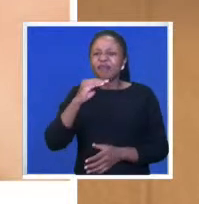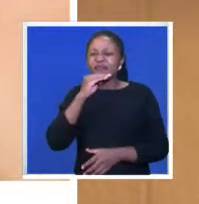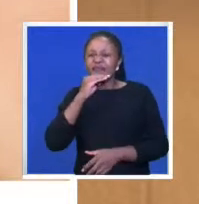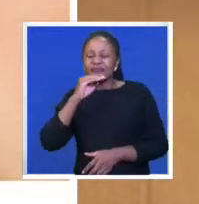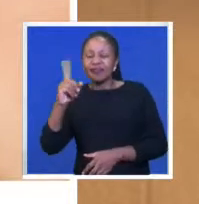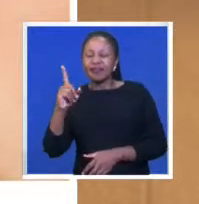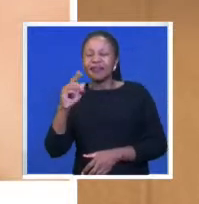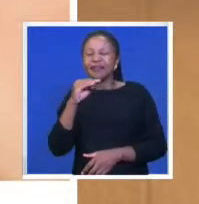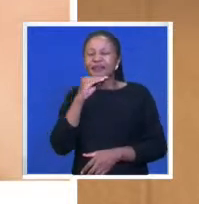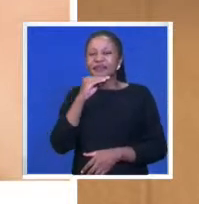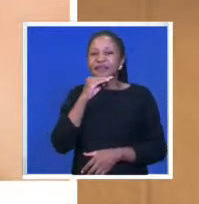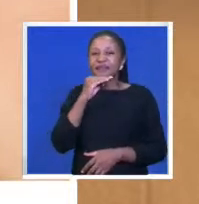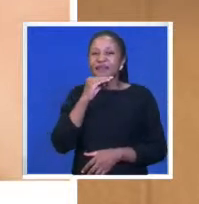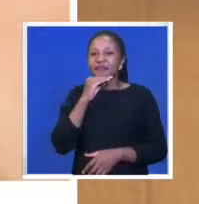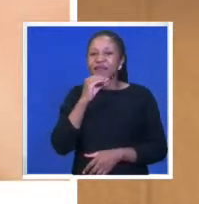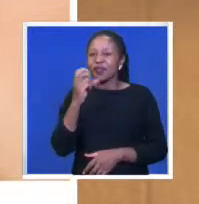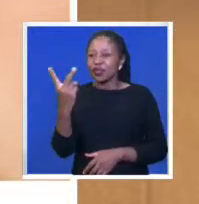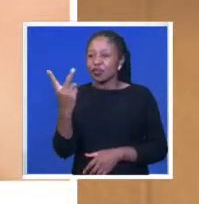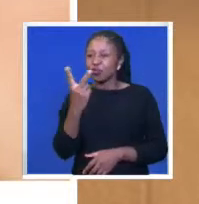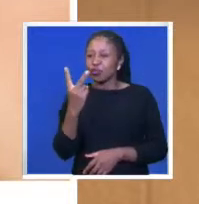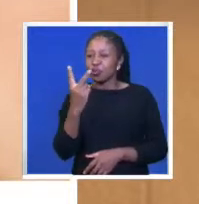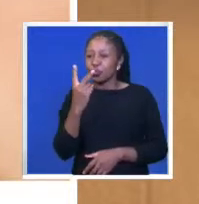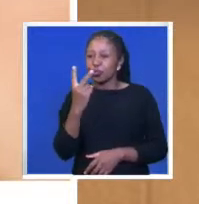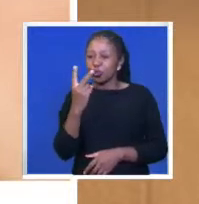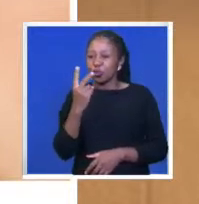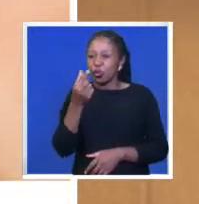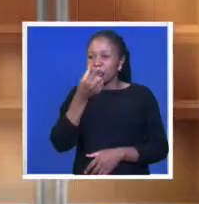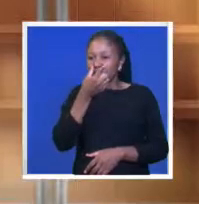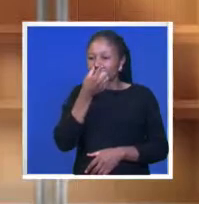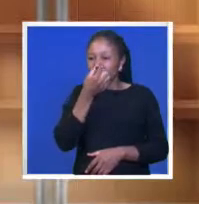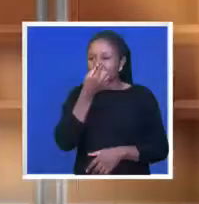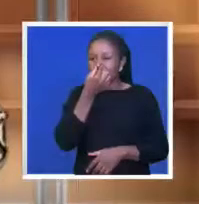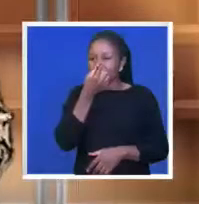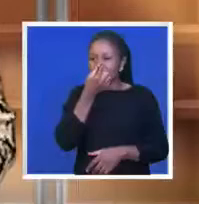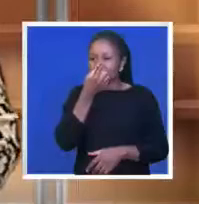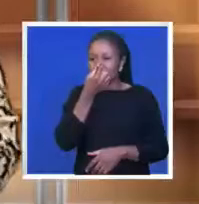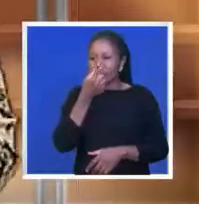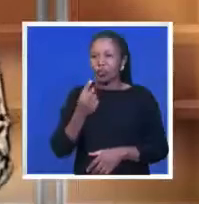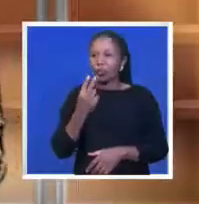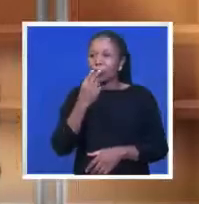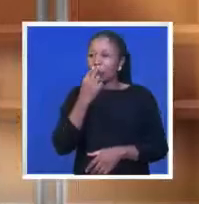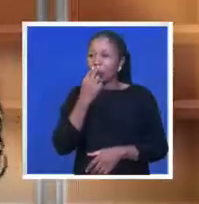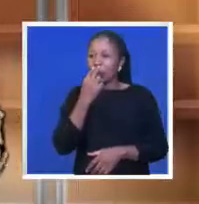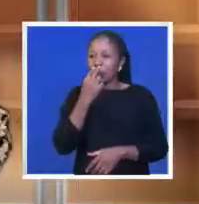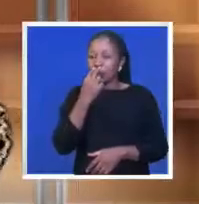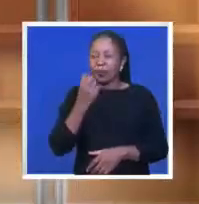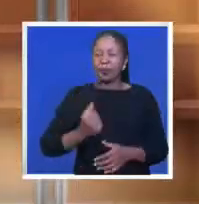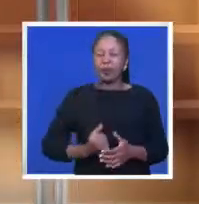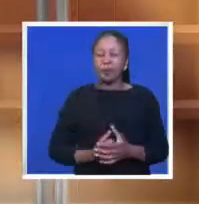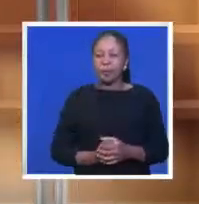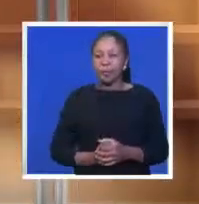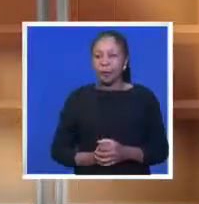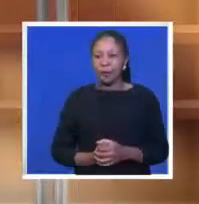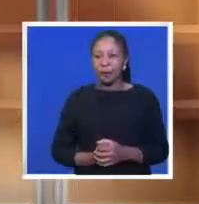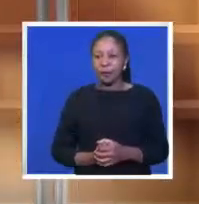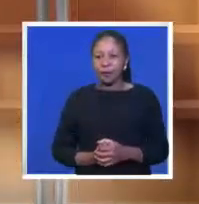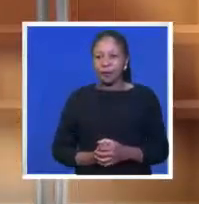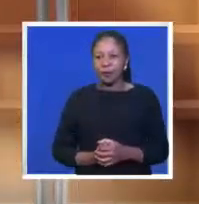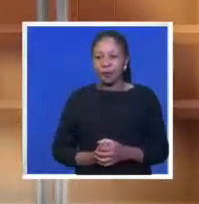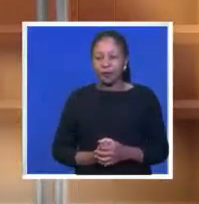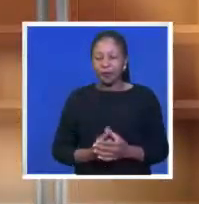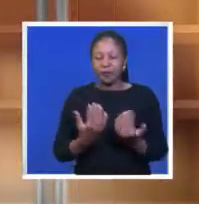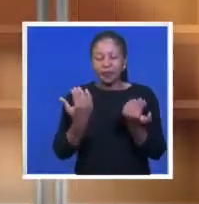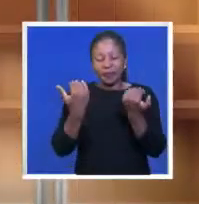openings of the nose. I hope you were able to catch those keywords. Now we move on into